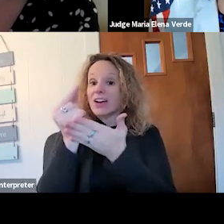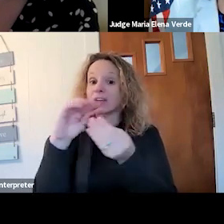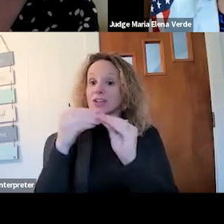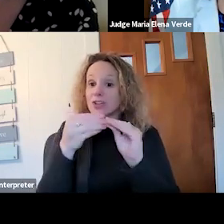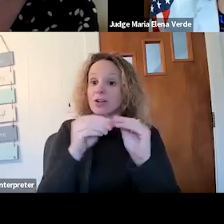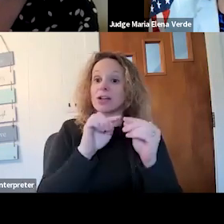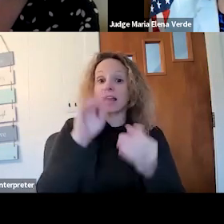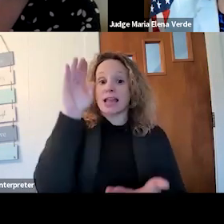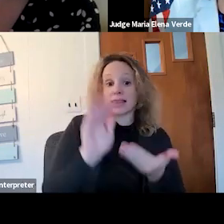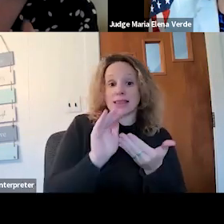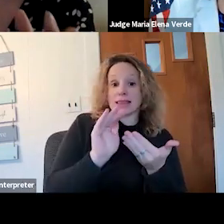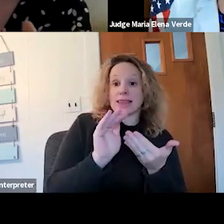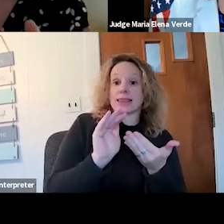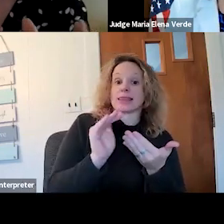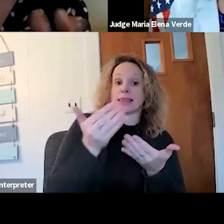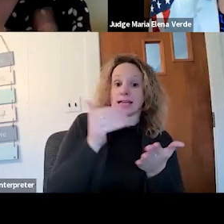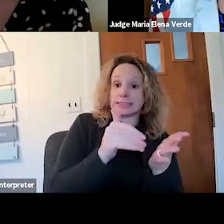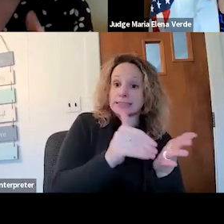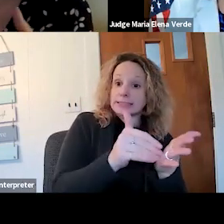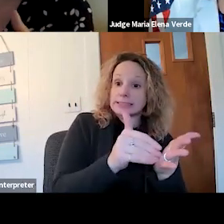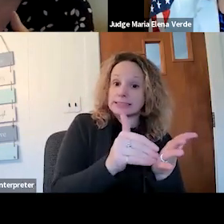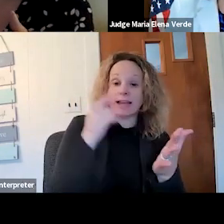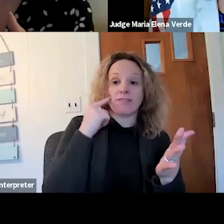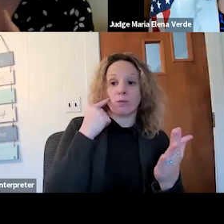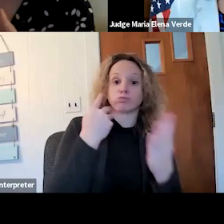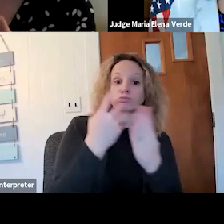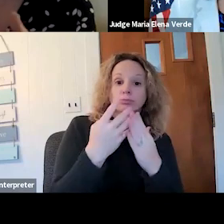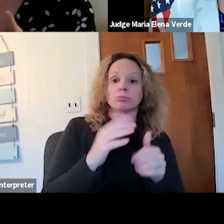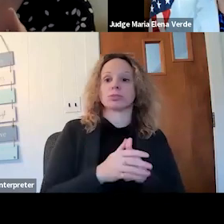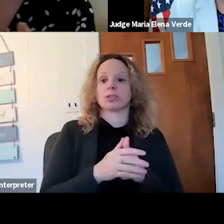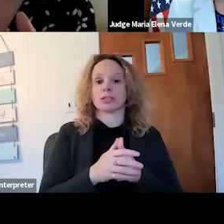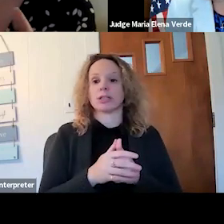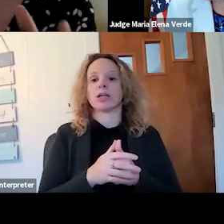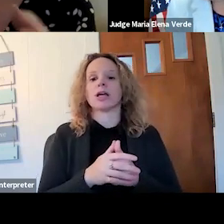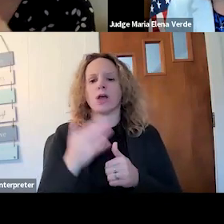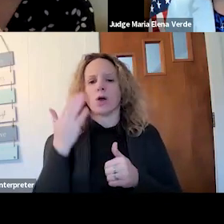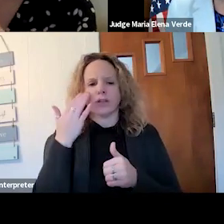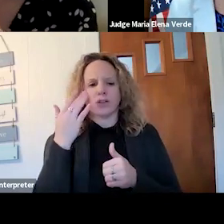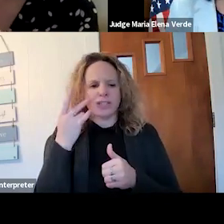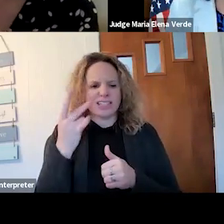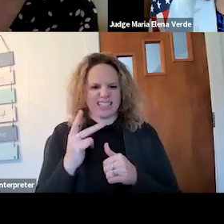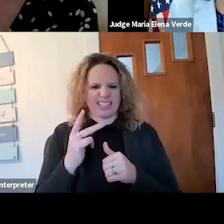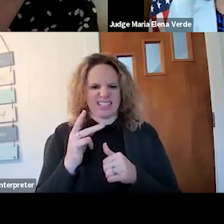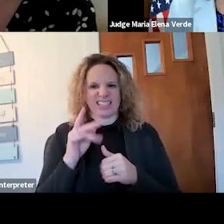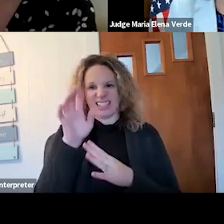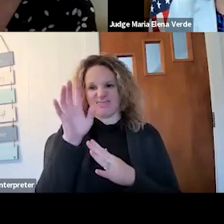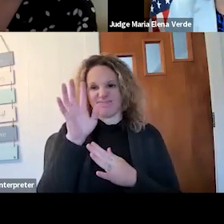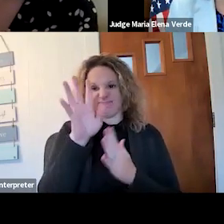lower recidivism. So the text is kind of cut off here, but you can see in the graphic